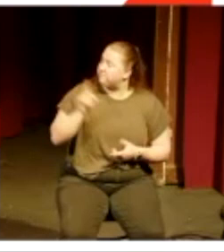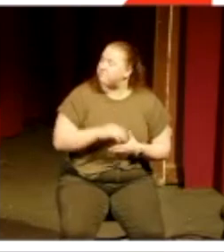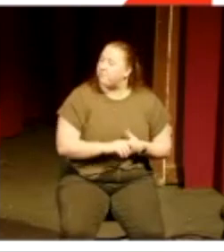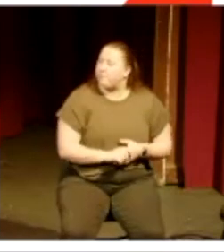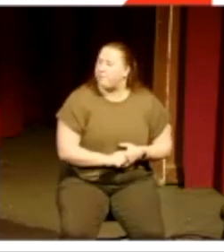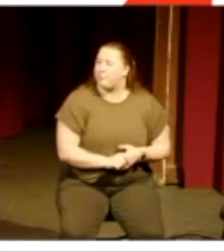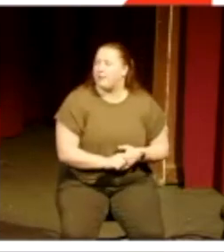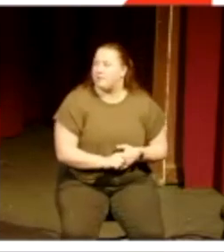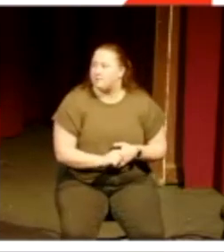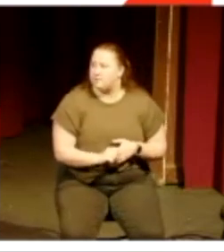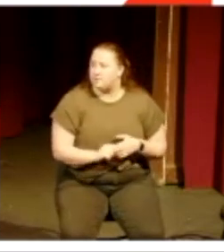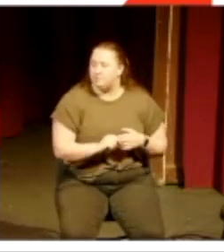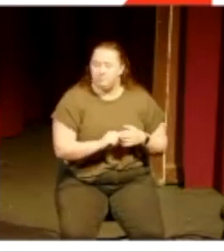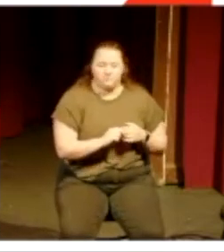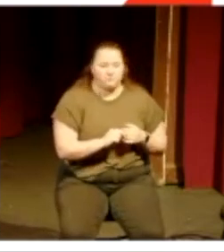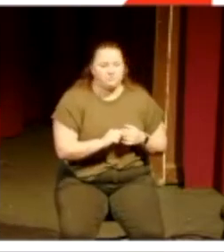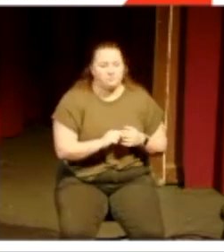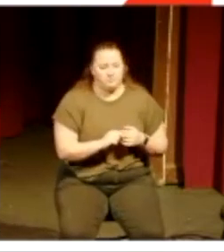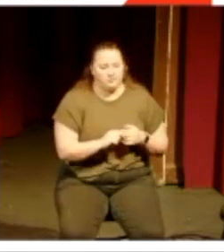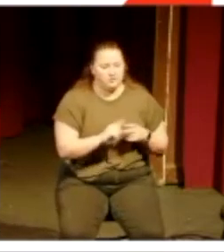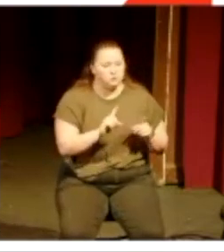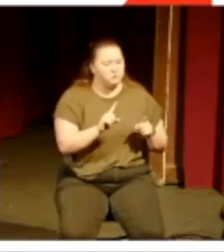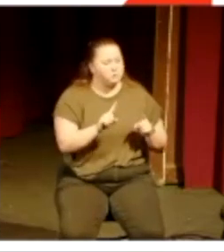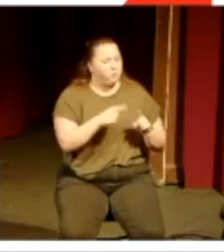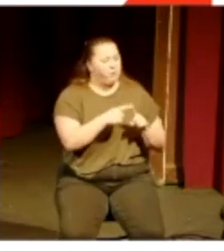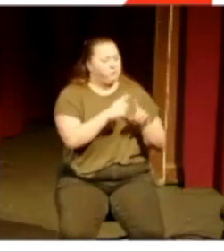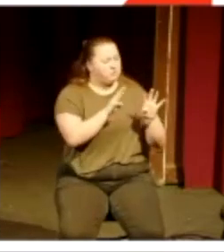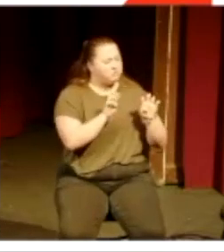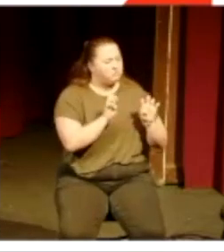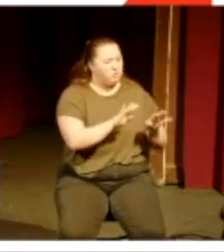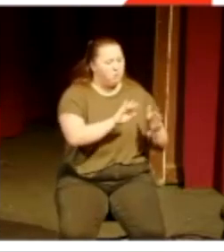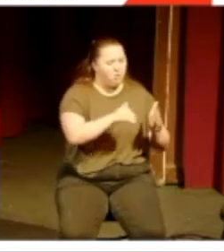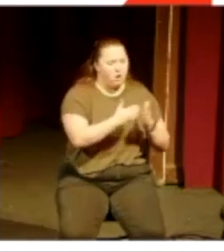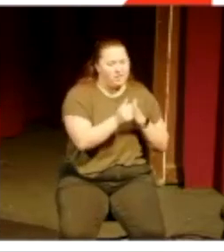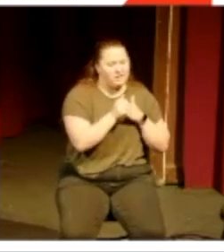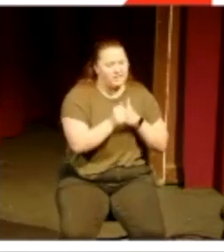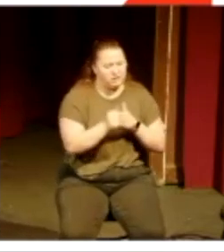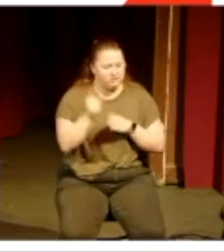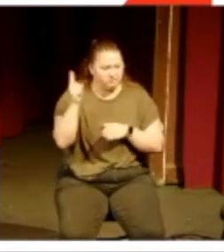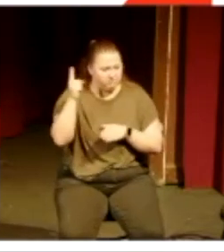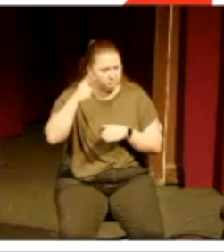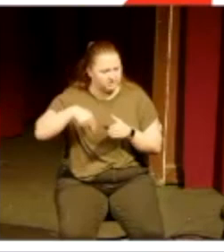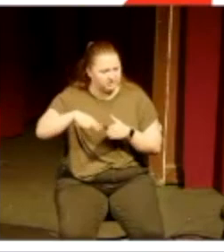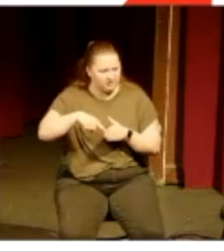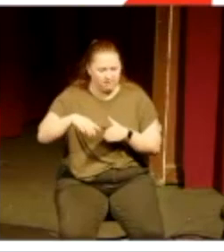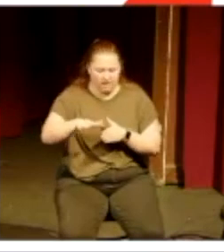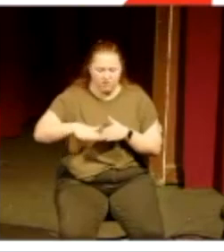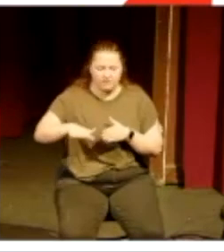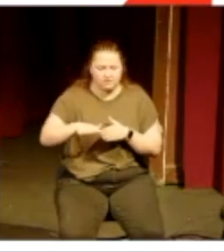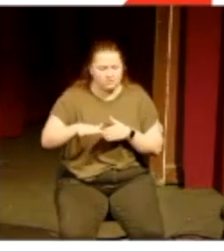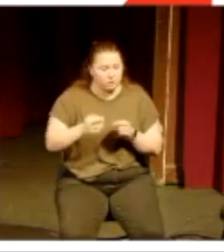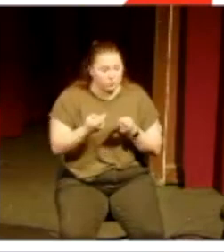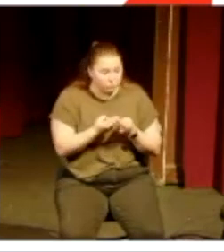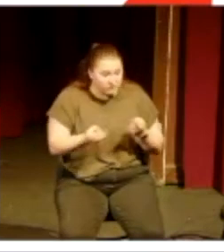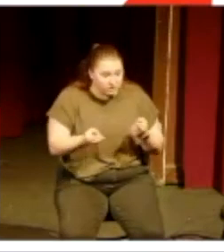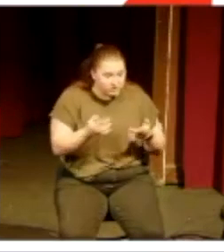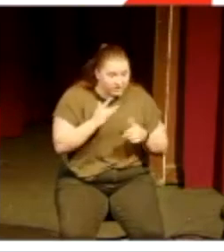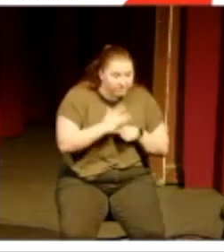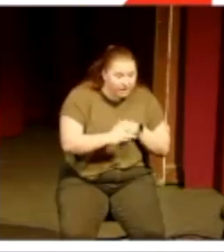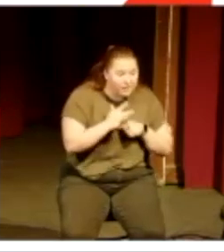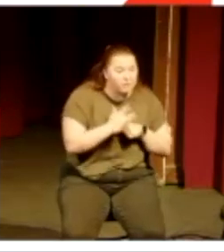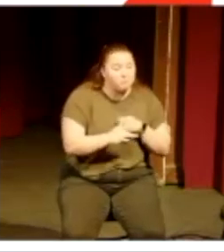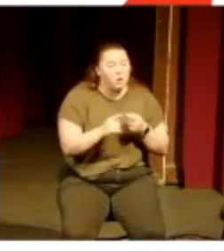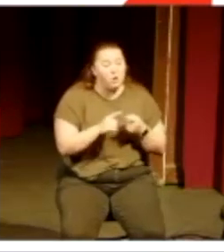our leaders in these areas, did you meet your roles and responsibilities? Were resources available? Was the